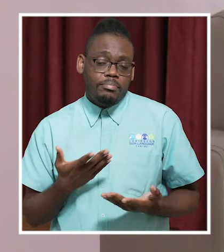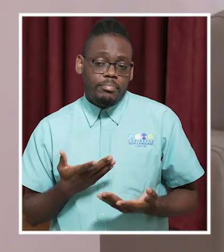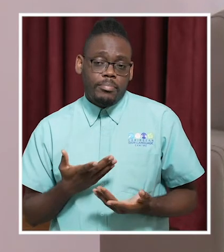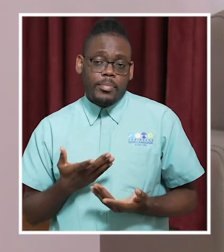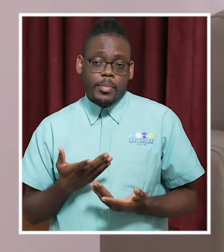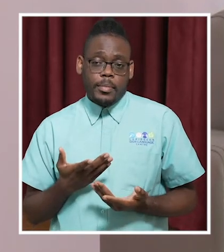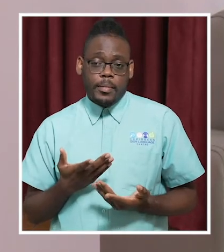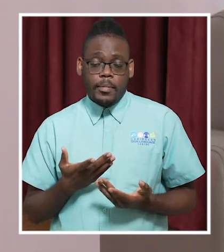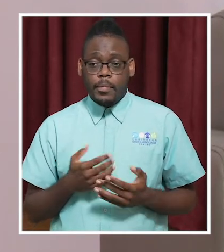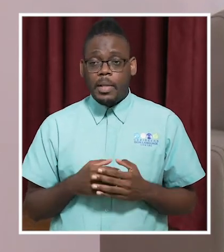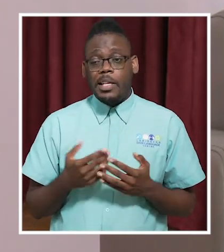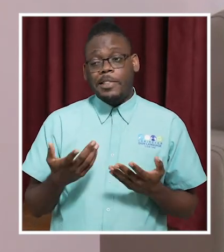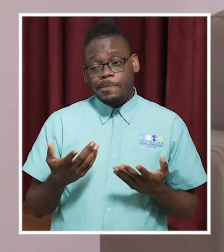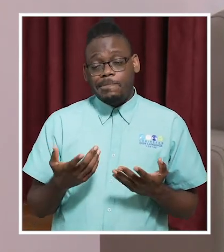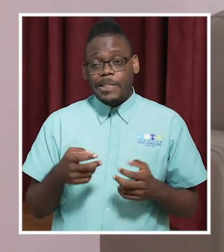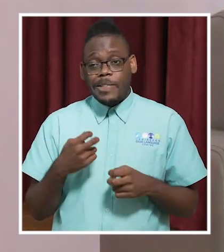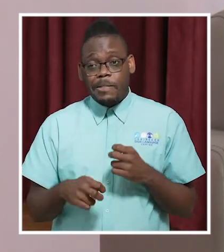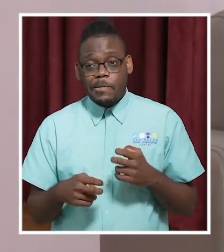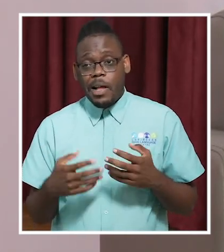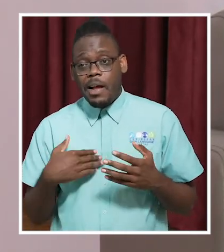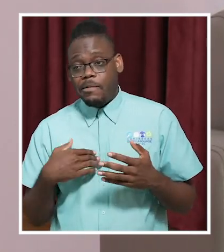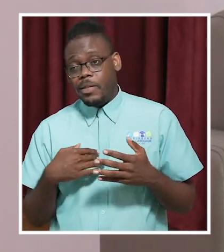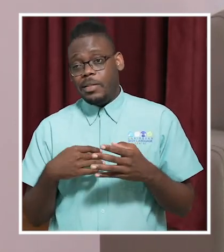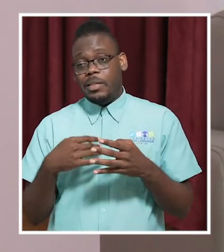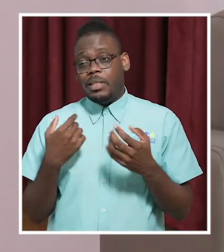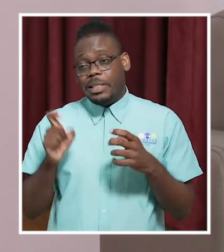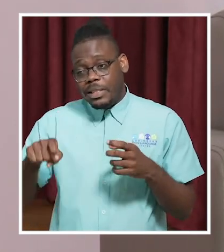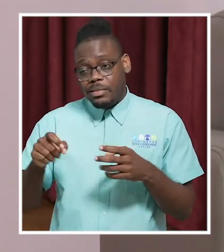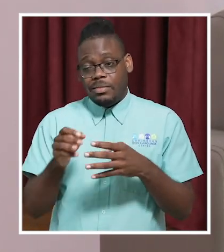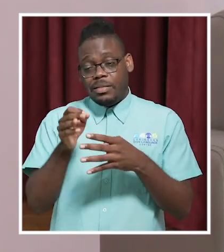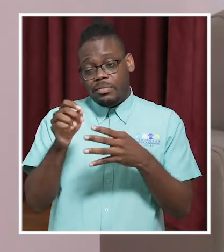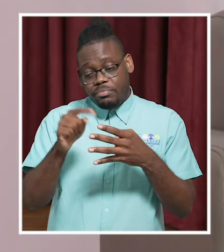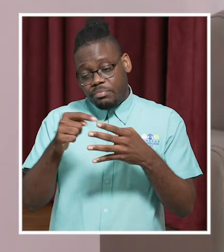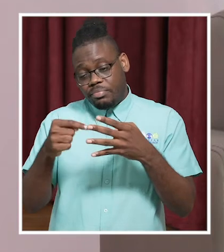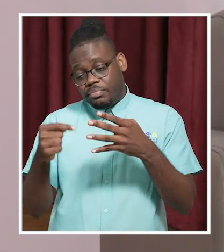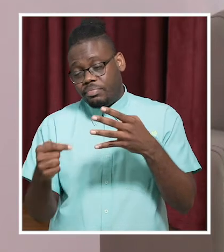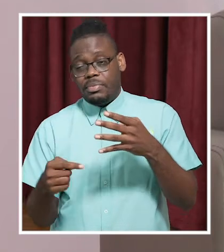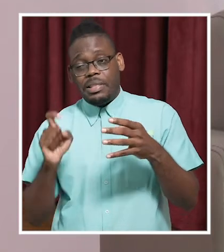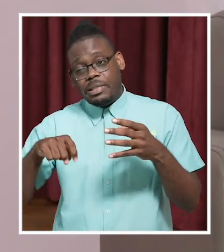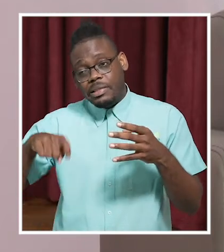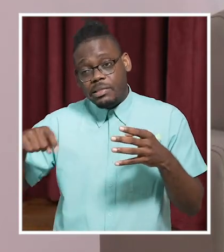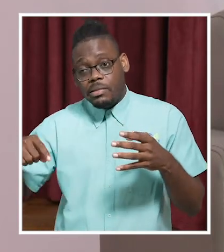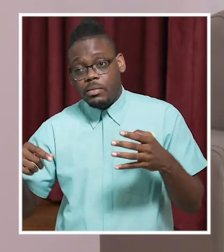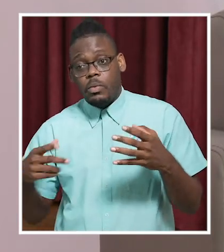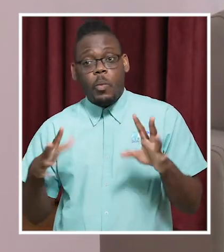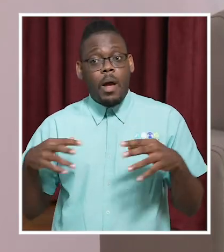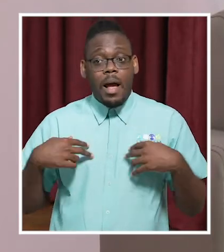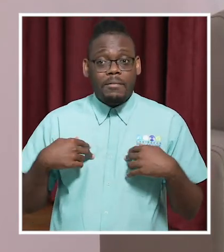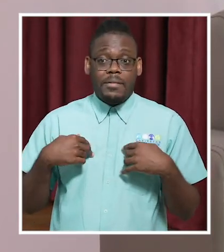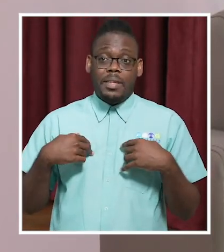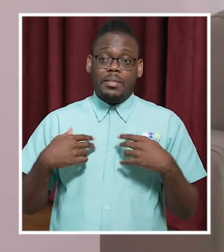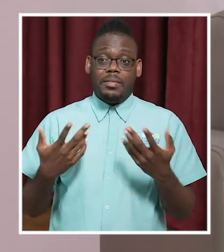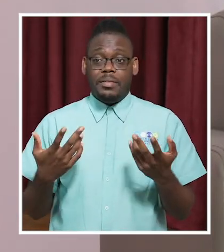that is as much as I can offer right now, Also, we do not have proper research, and that is